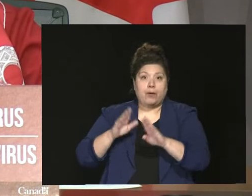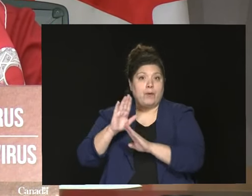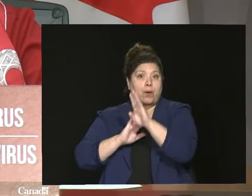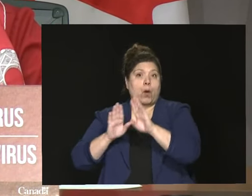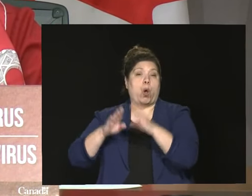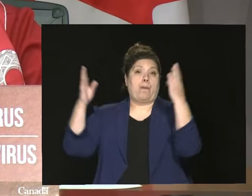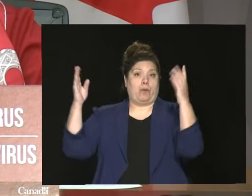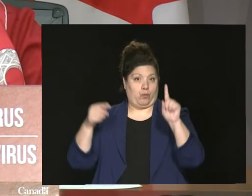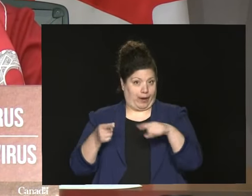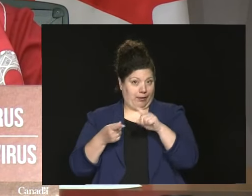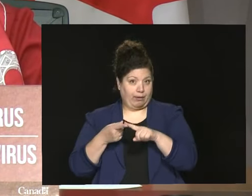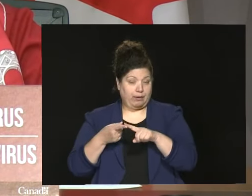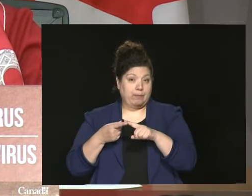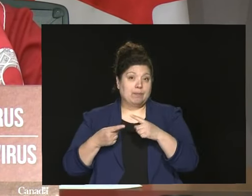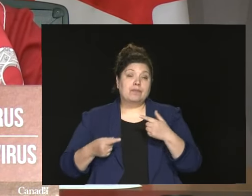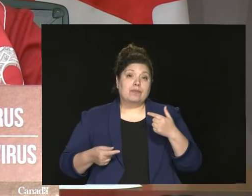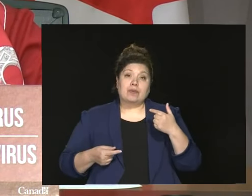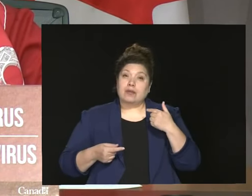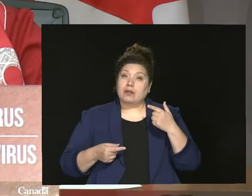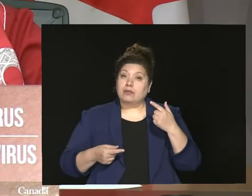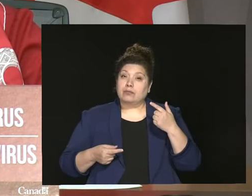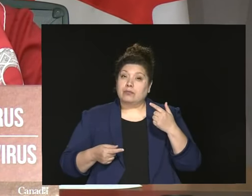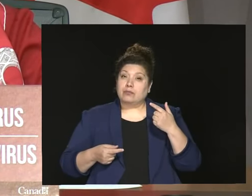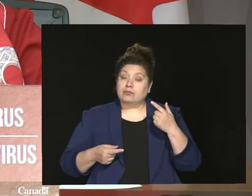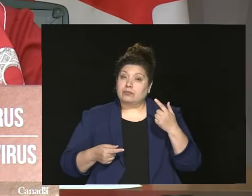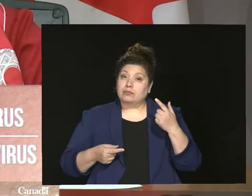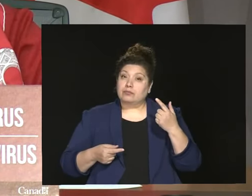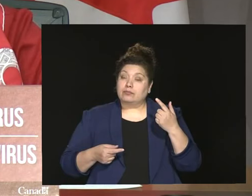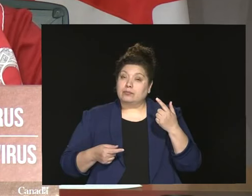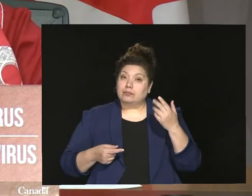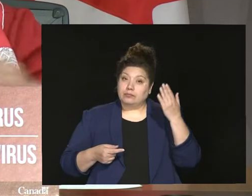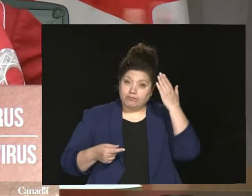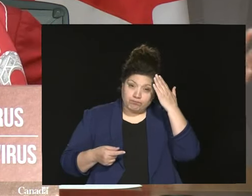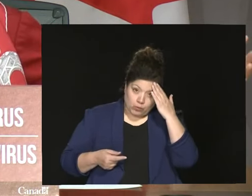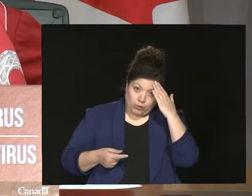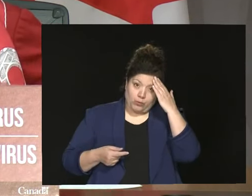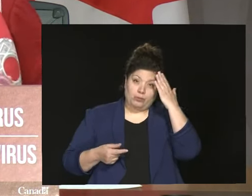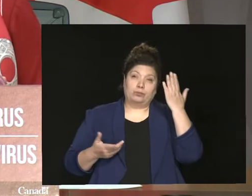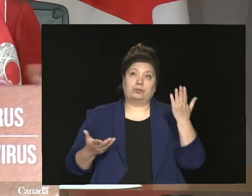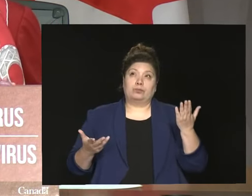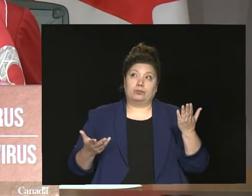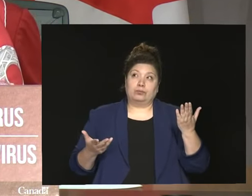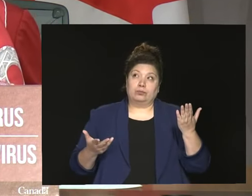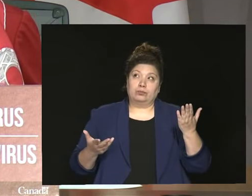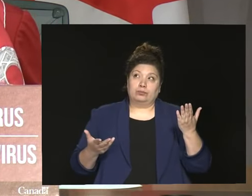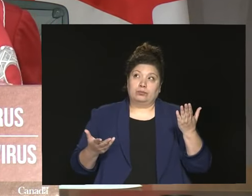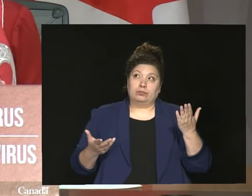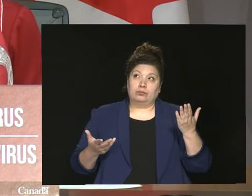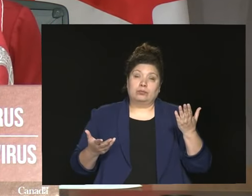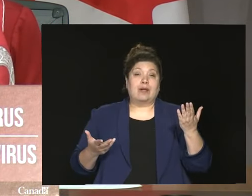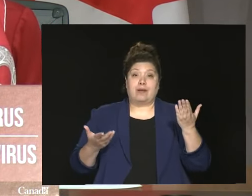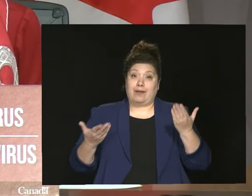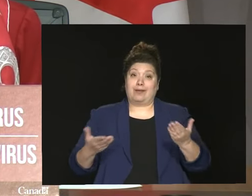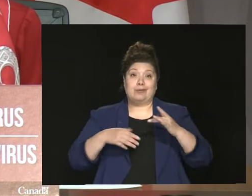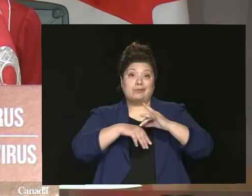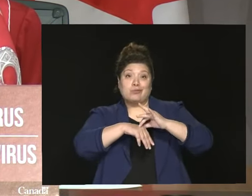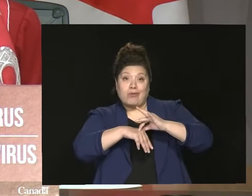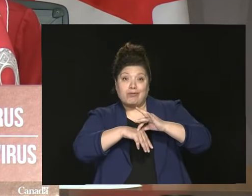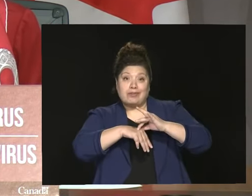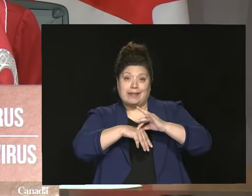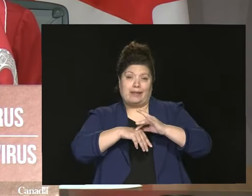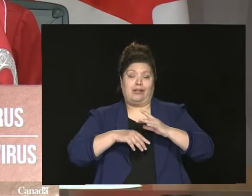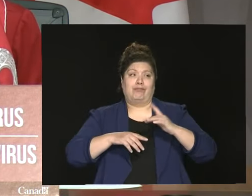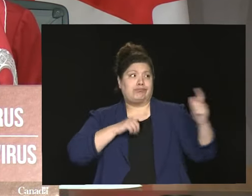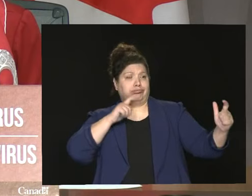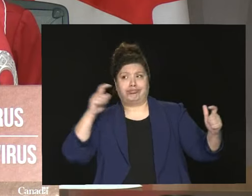also absolutely understand that we are a huge and diverse country, and a huge and